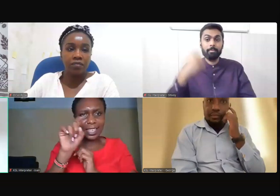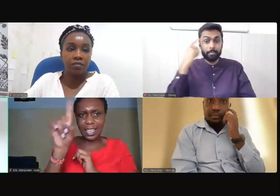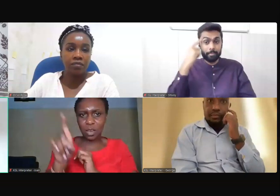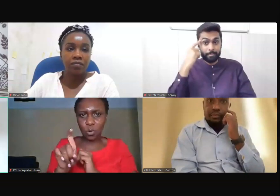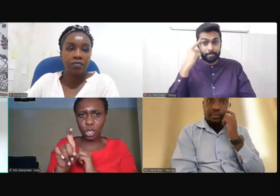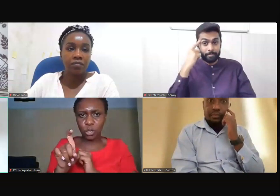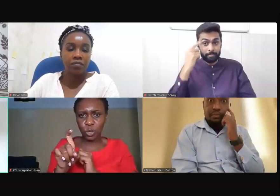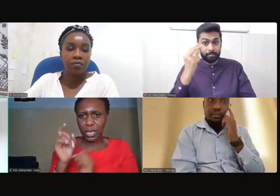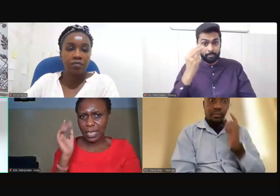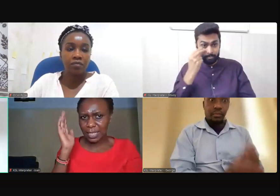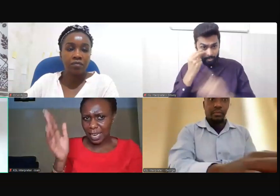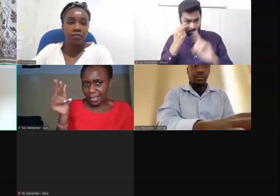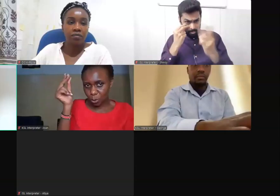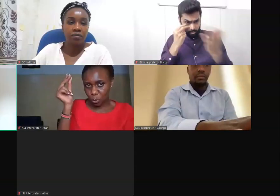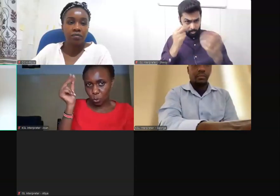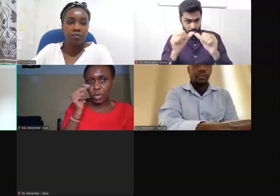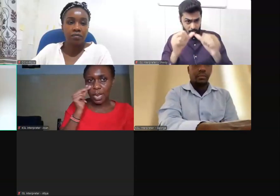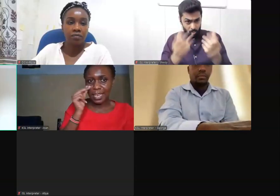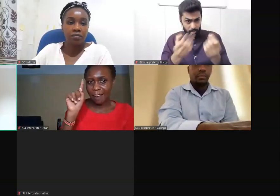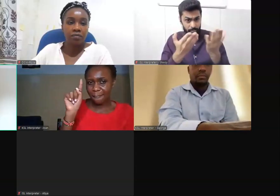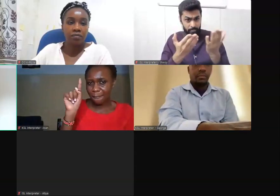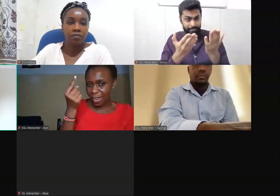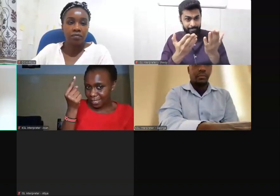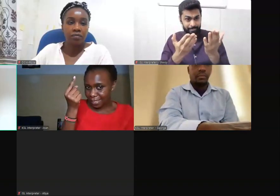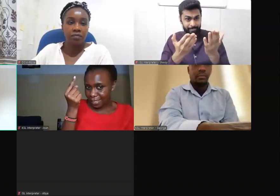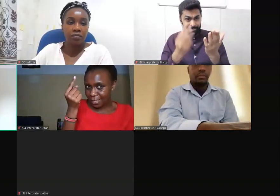to Kanika first. Is that correct?